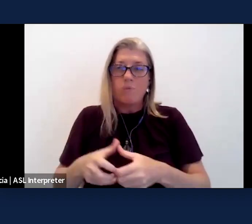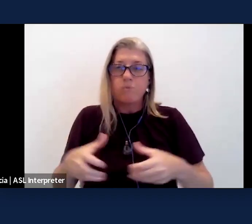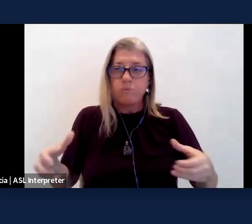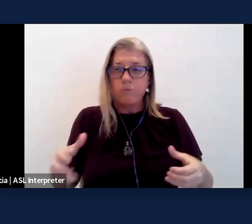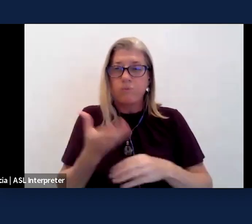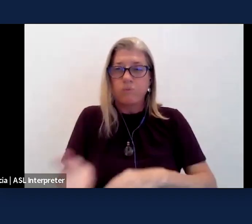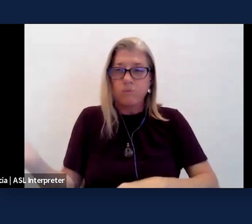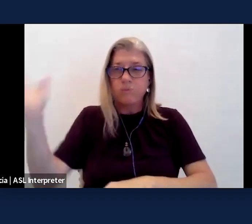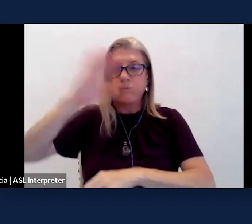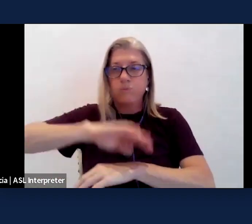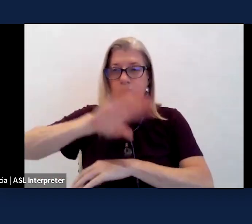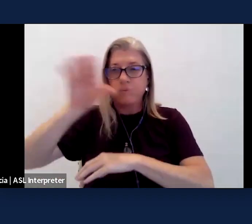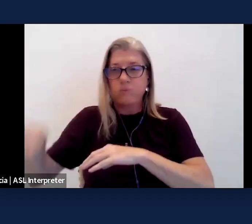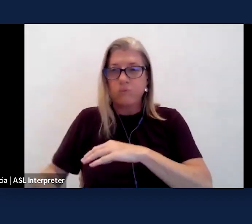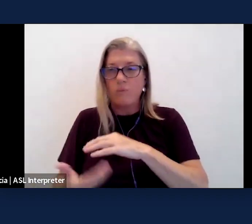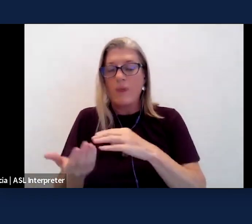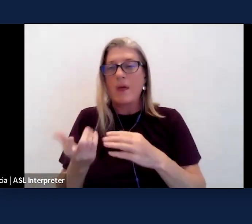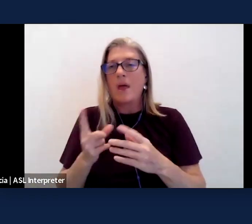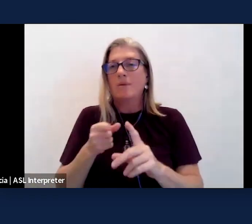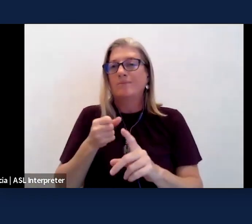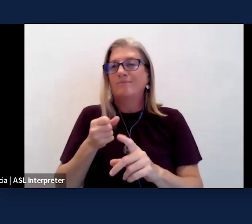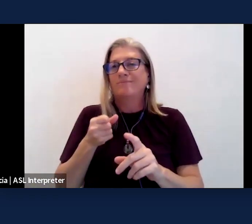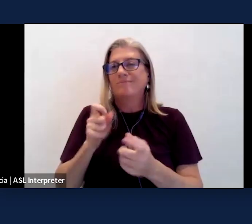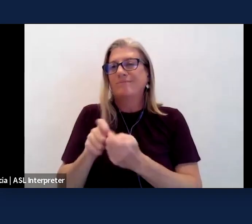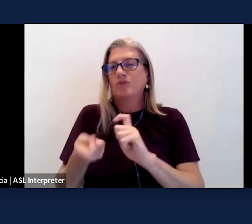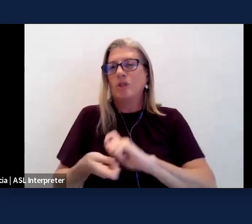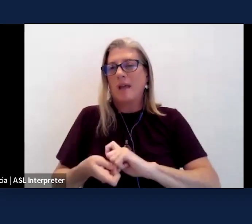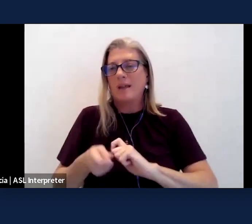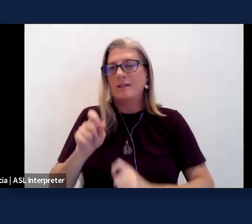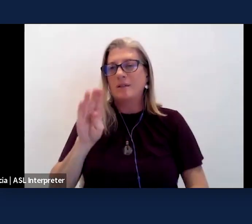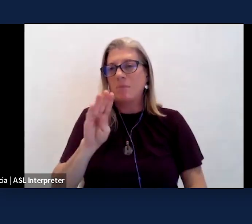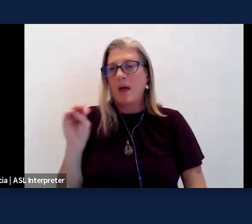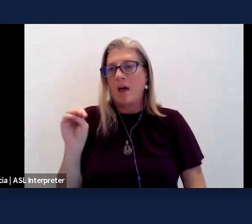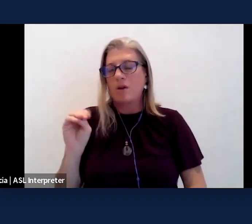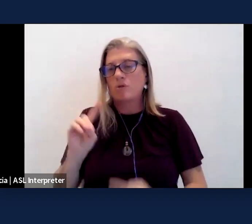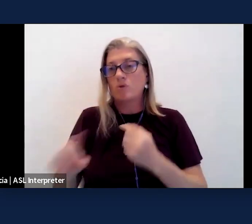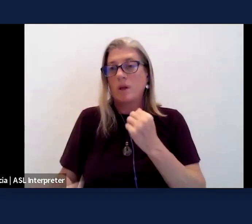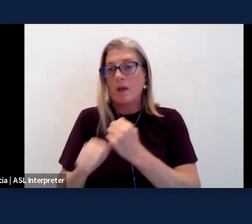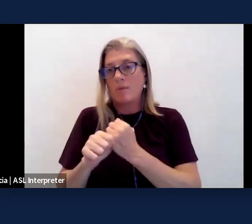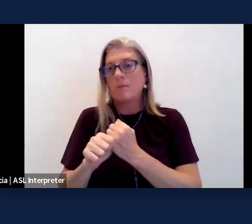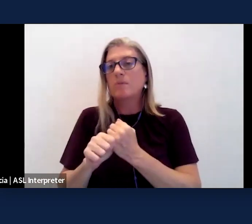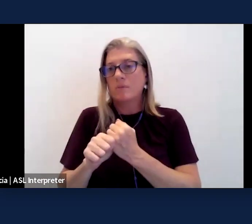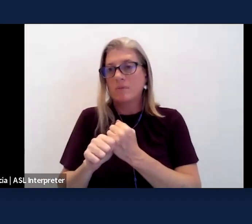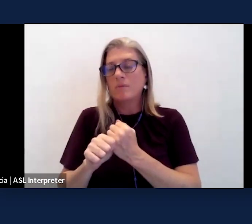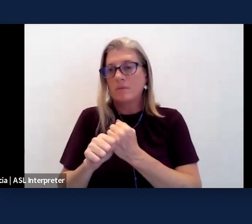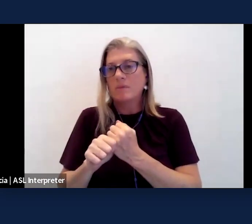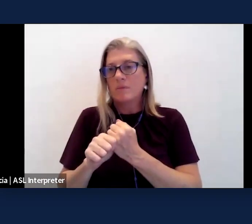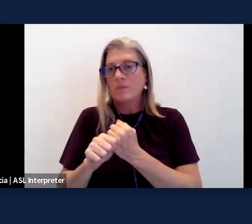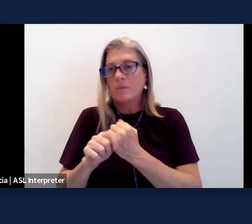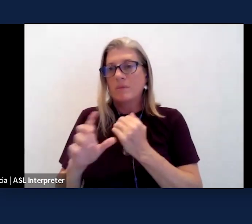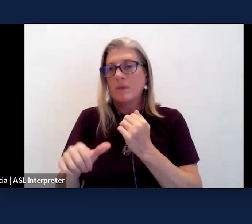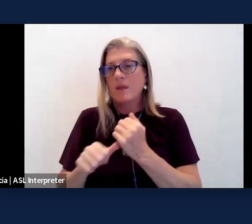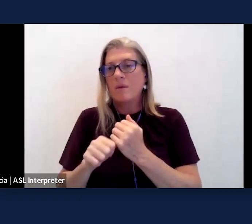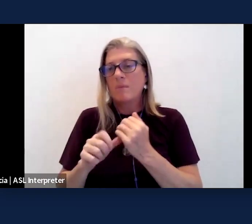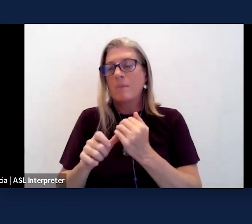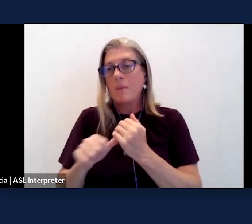24/7 and sudden change of bowel habits too, from constipation and then at the end of the bowel program, it